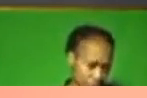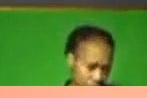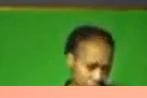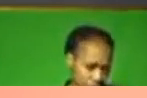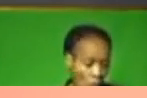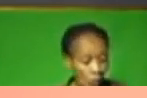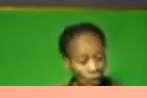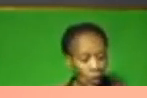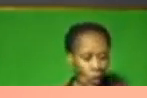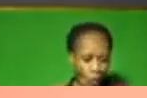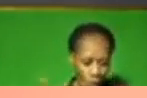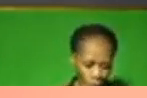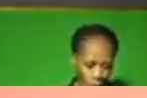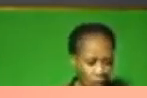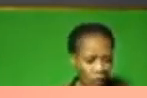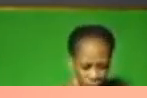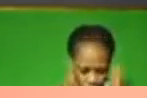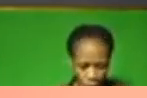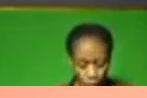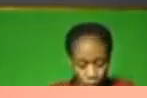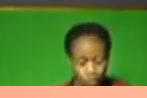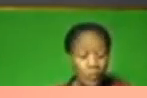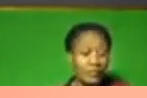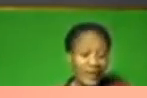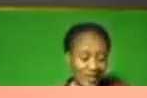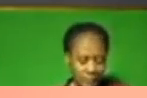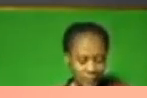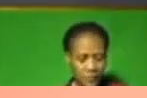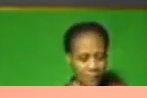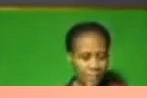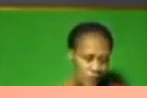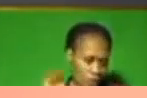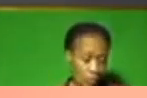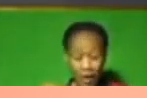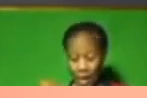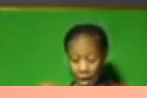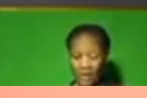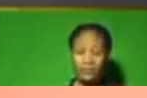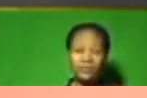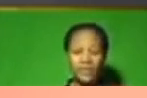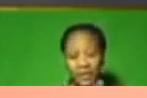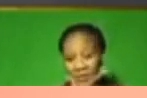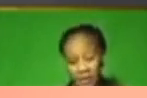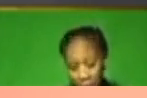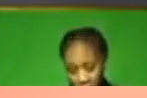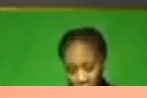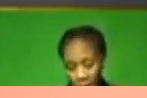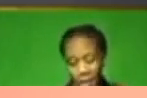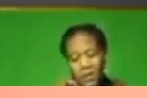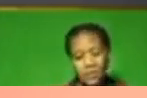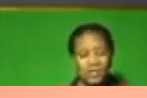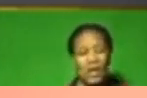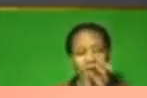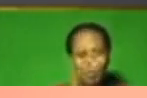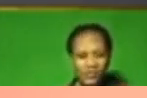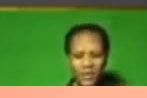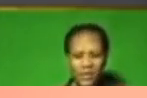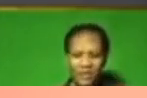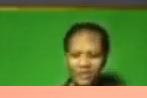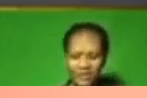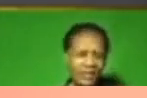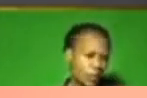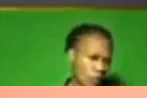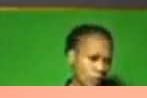fundamental principle of human rights and freedom, in December last year, South Africa instituted